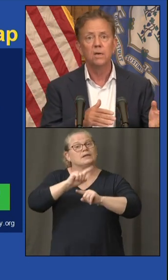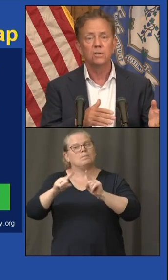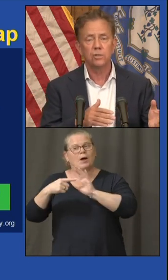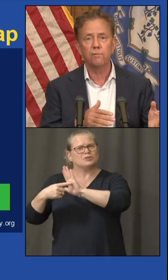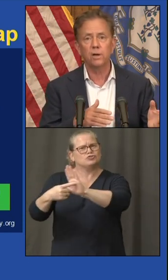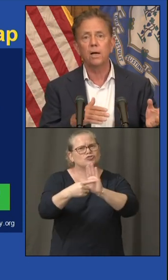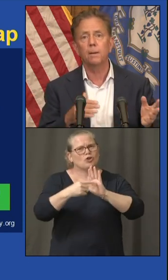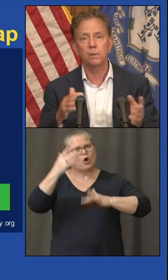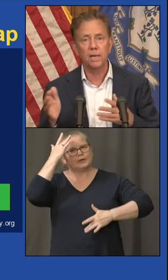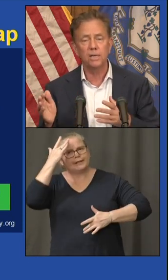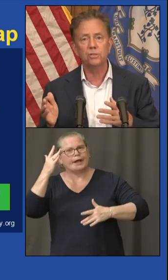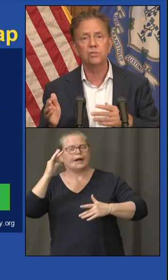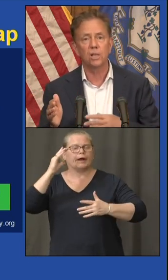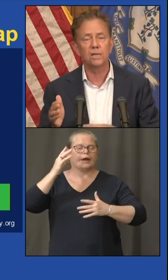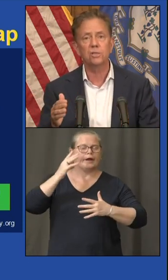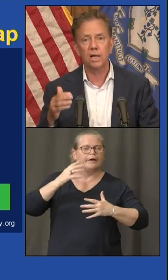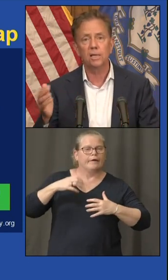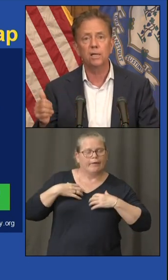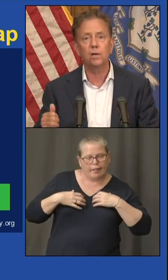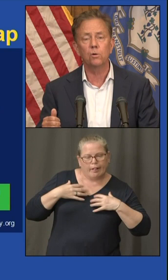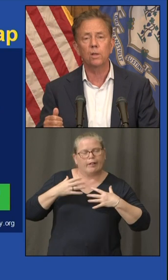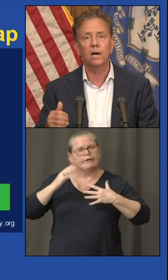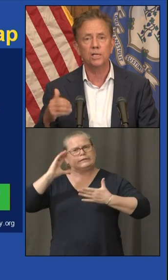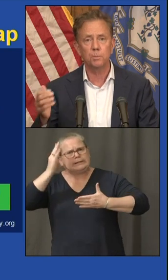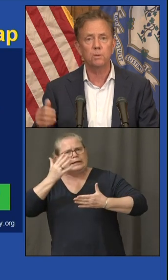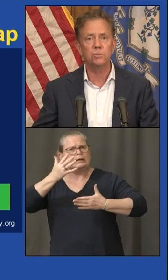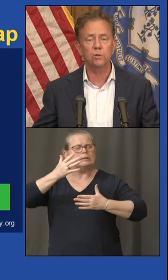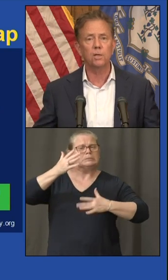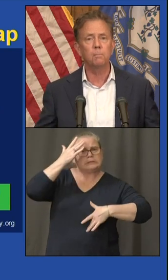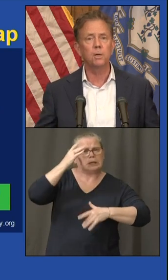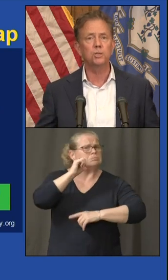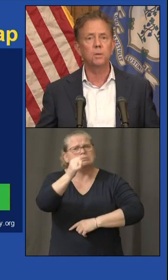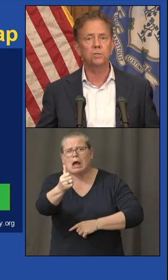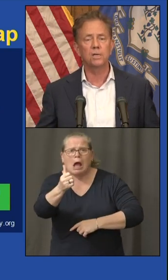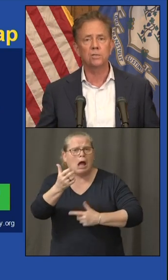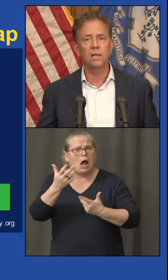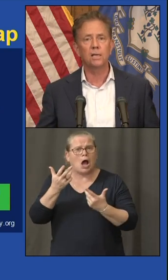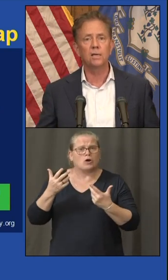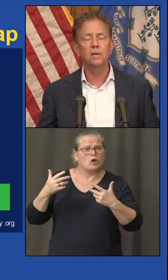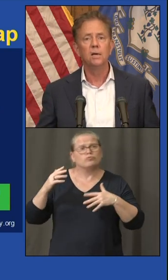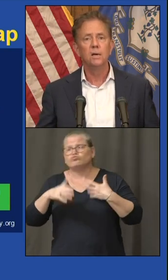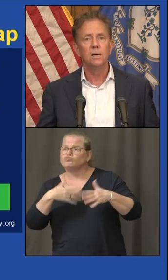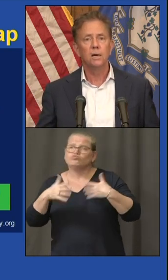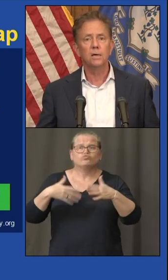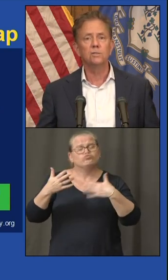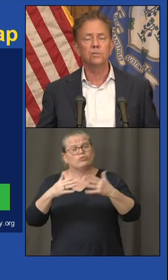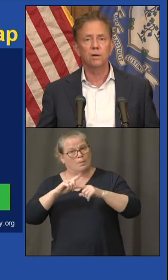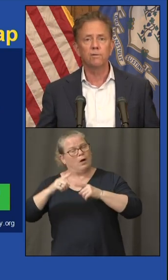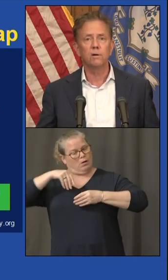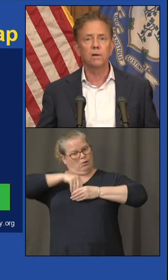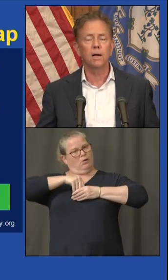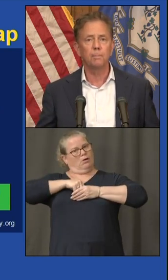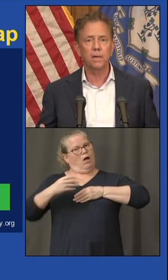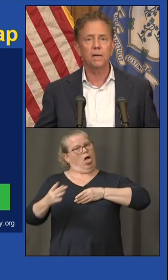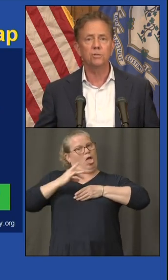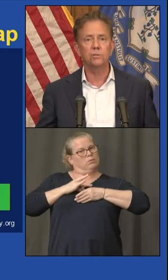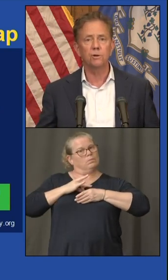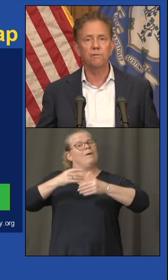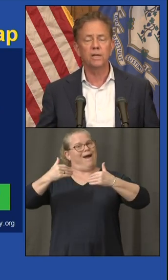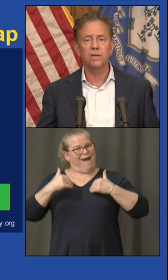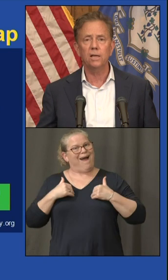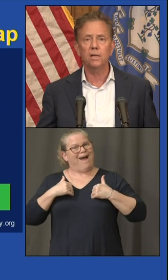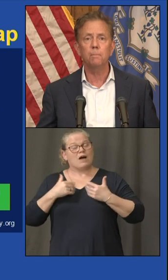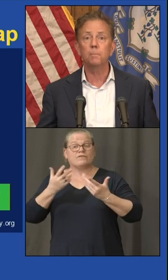not suffering complications, less likely to go to the hospital, certainly much, much less likely to suffer